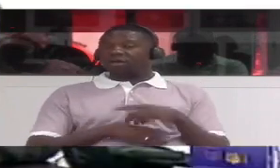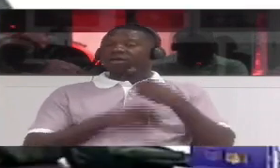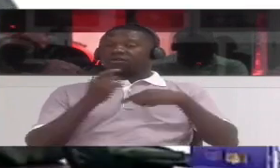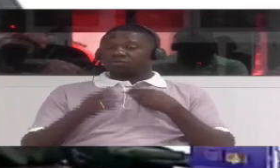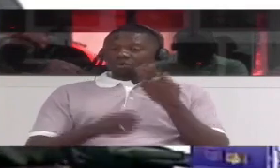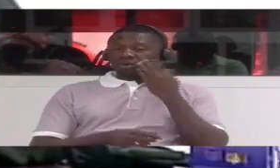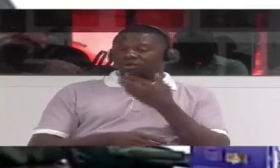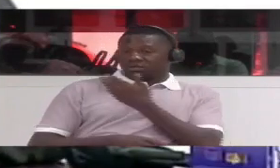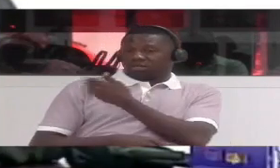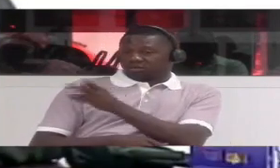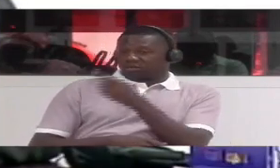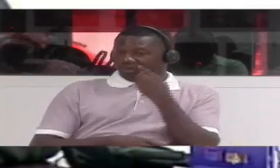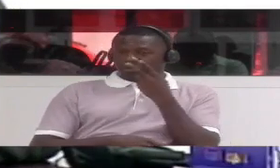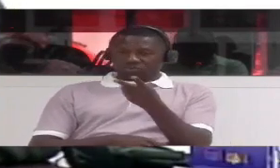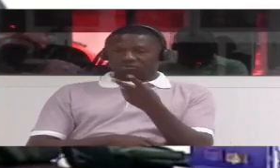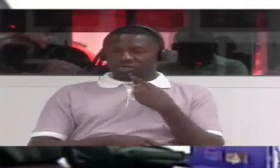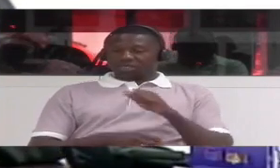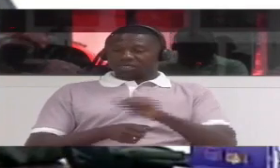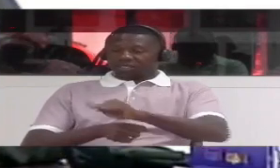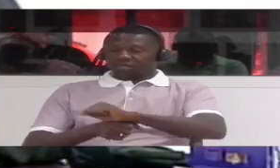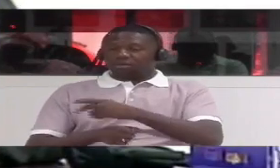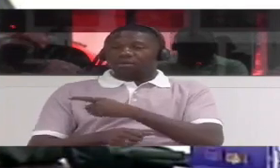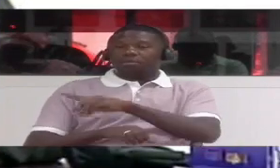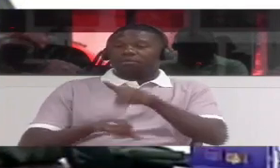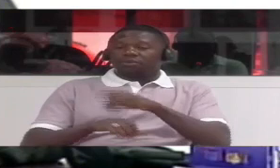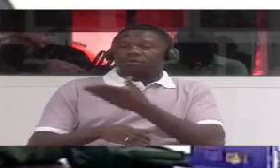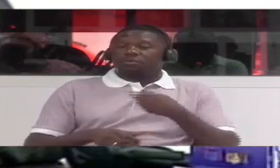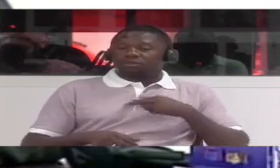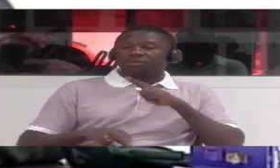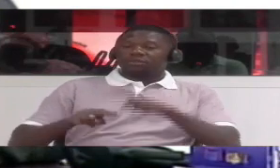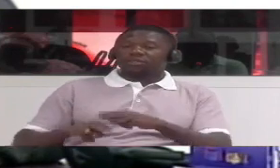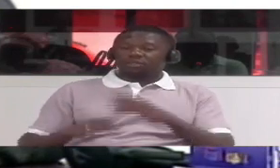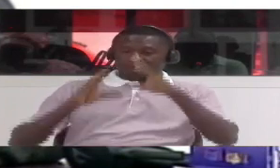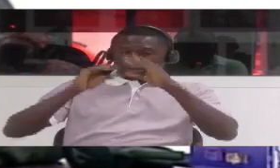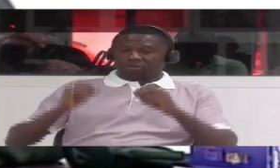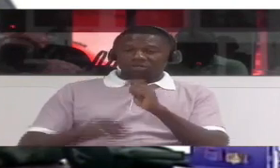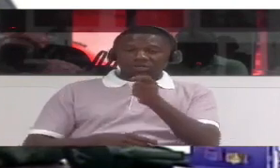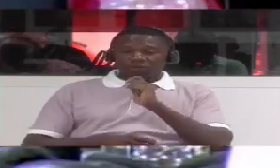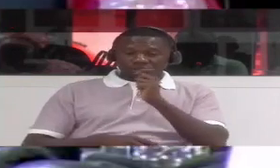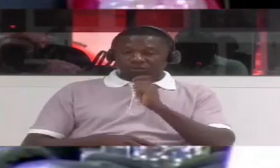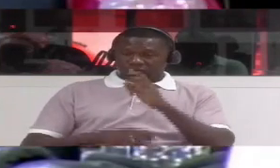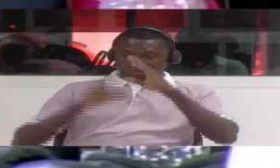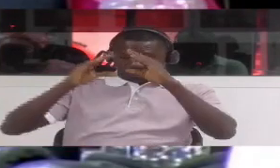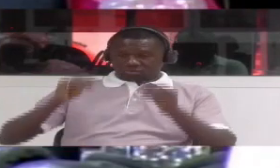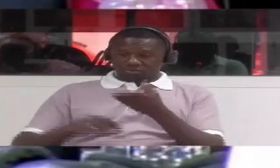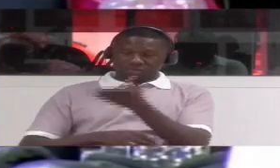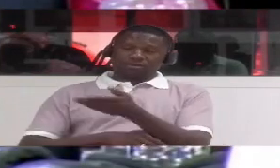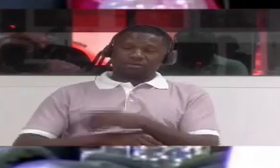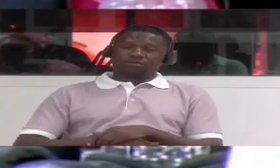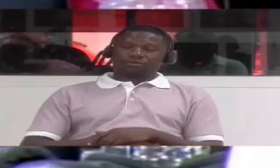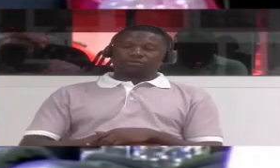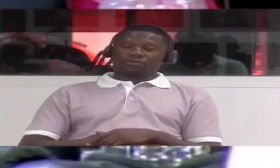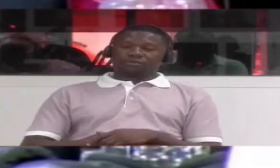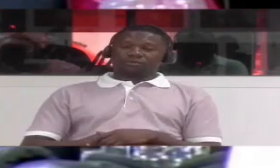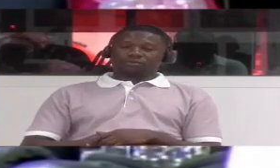cleaning where I sat in the room, the interview room. So from what you've said,